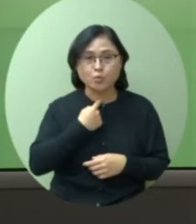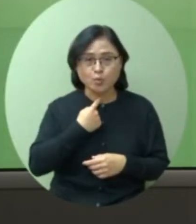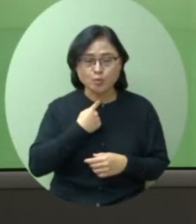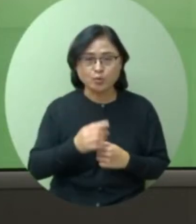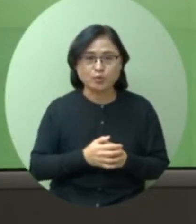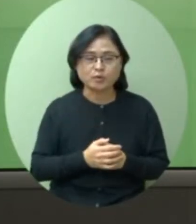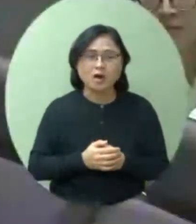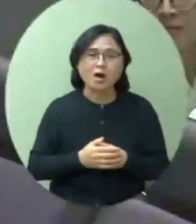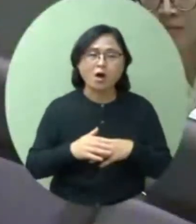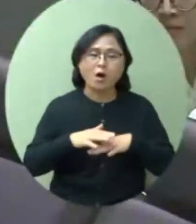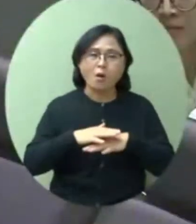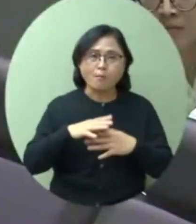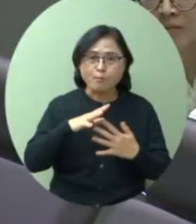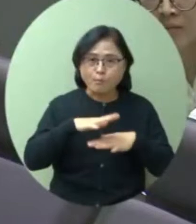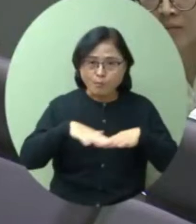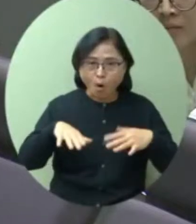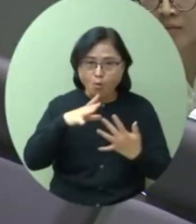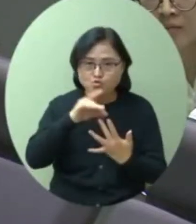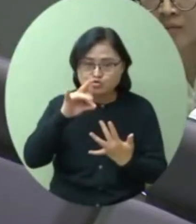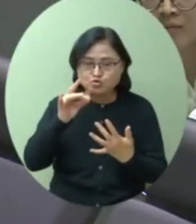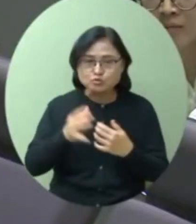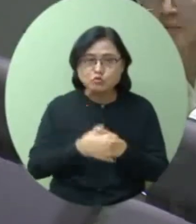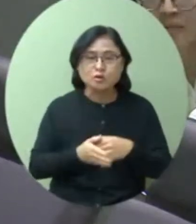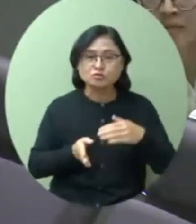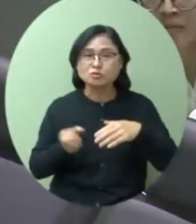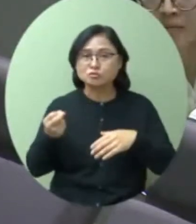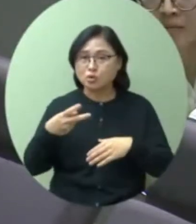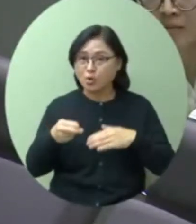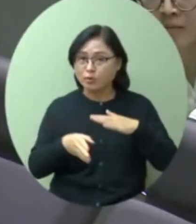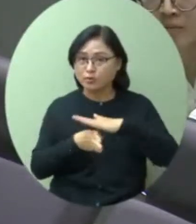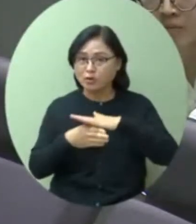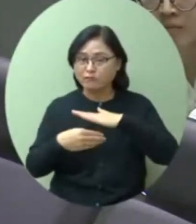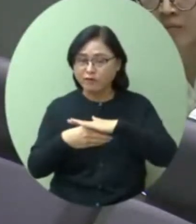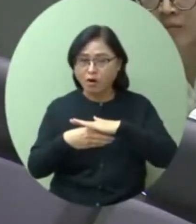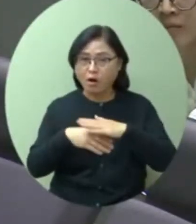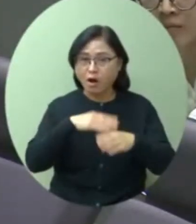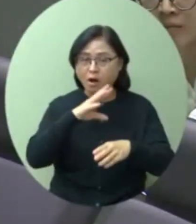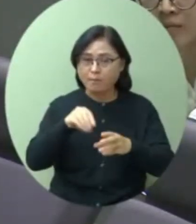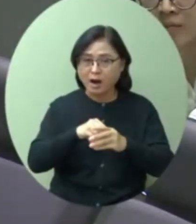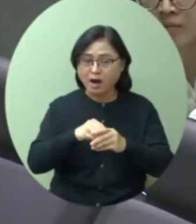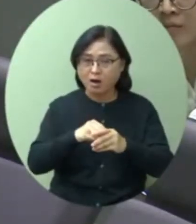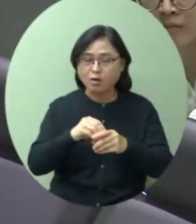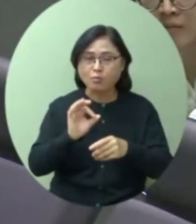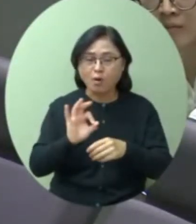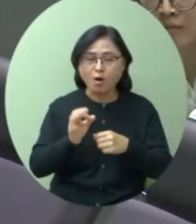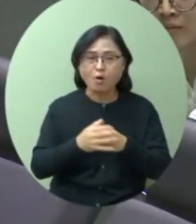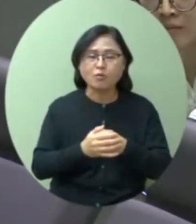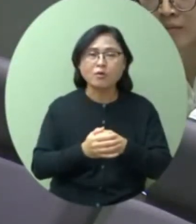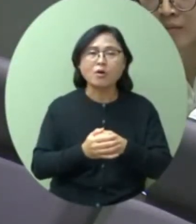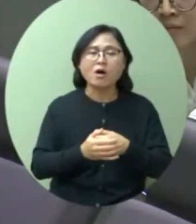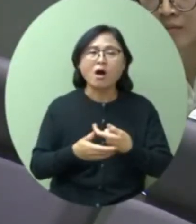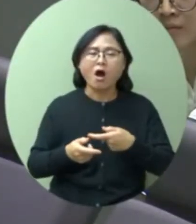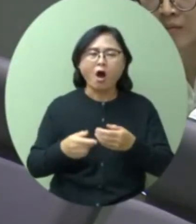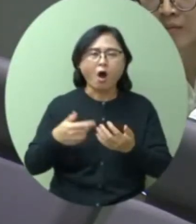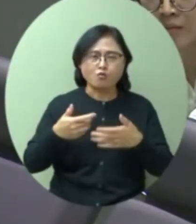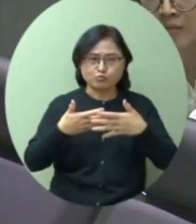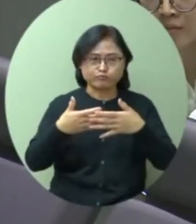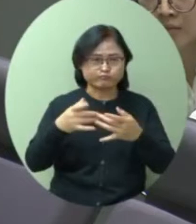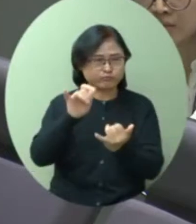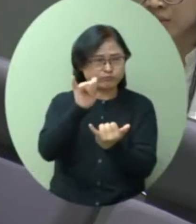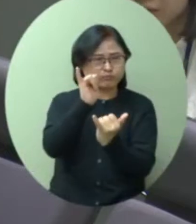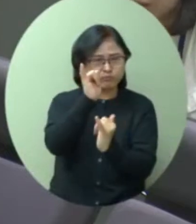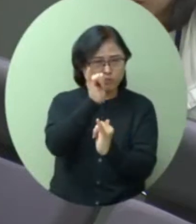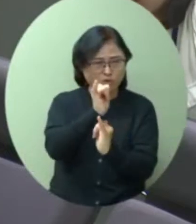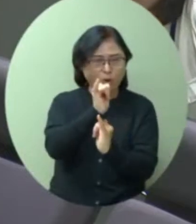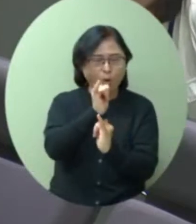on subdivided flats do not cover the so-called coffin homes or cage homes. Why is this so? Will the government consider extending the regulation to cover